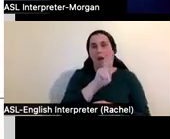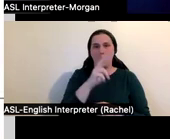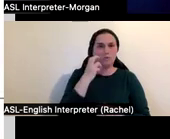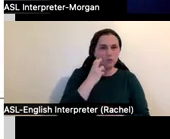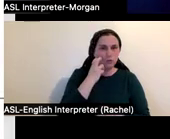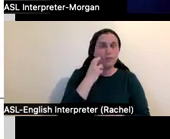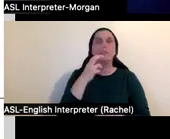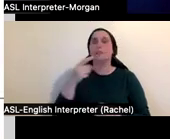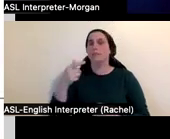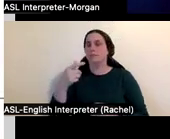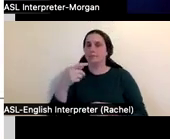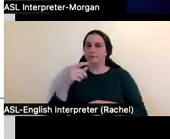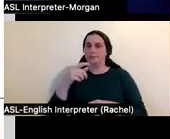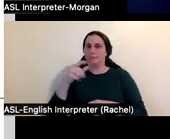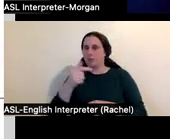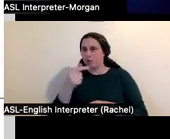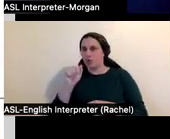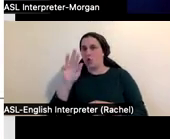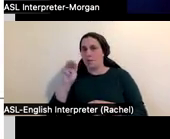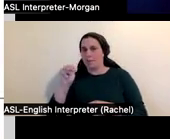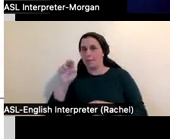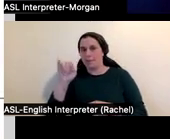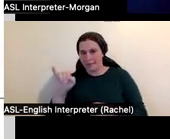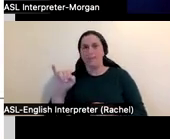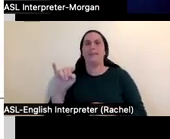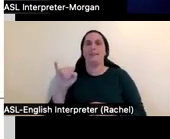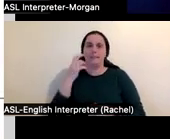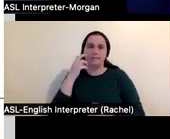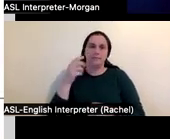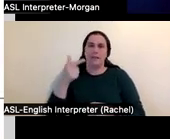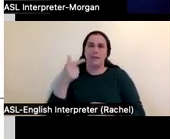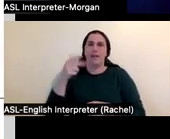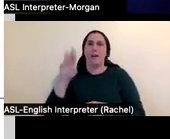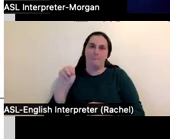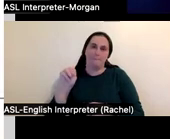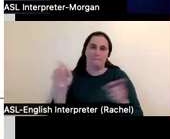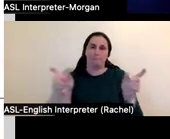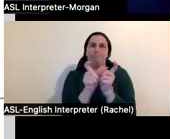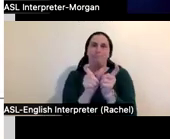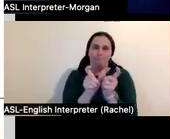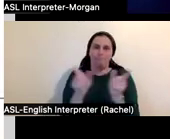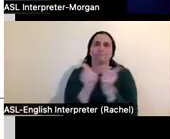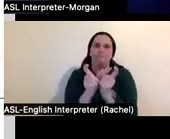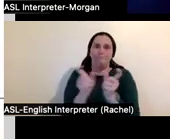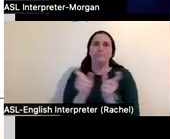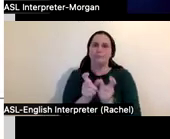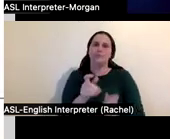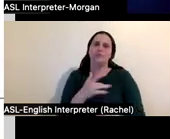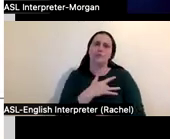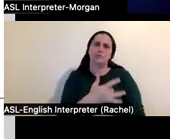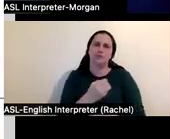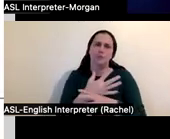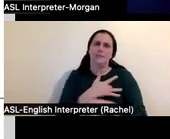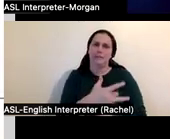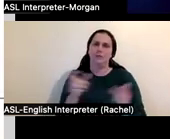that's like English will put spaces between Yeah. those things. So I got they- really like. they are like really yeah. backwards. Yeah. Go to